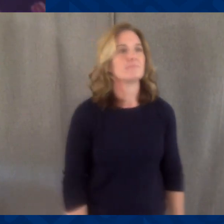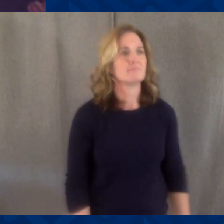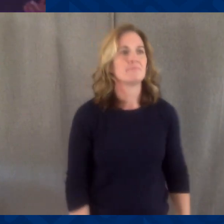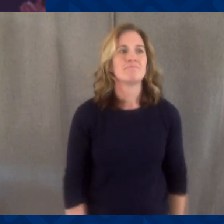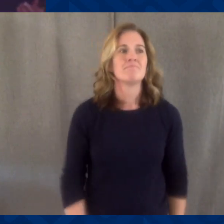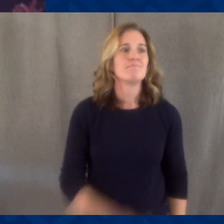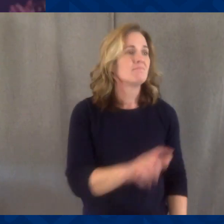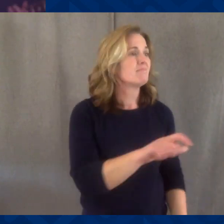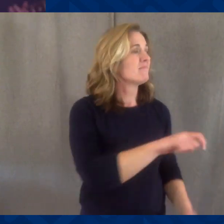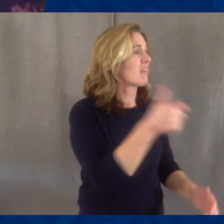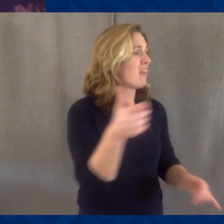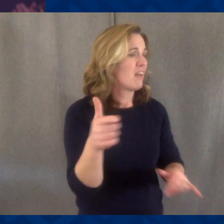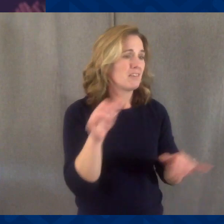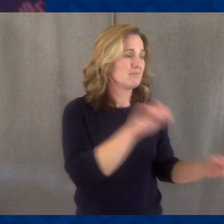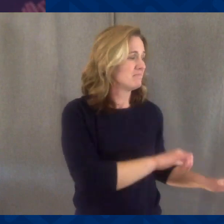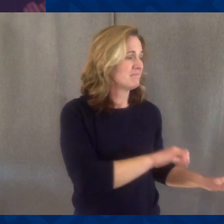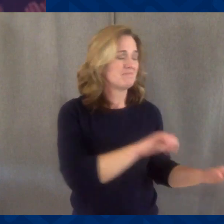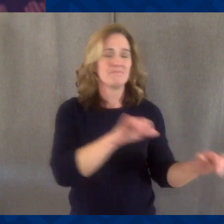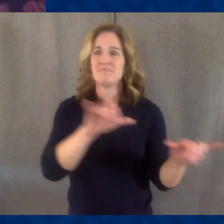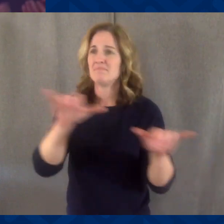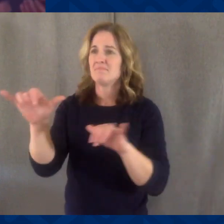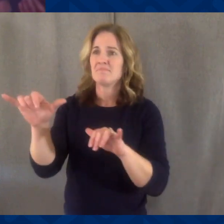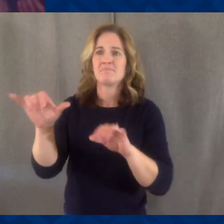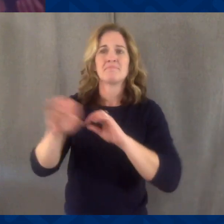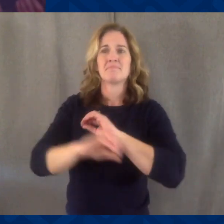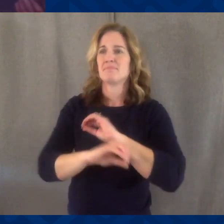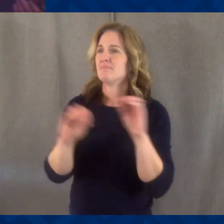nobody like you.